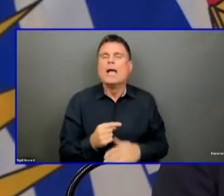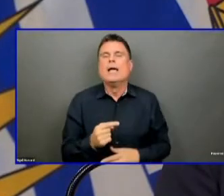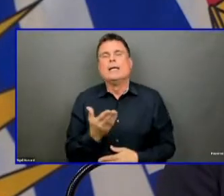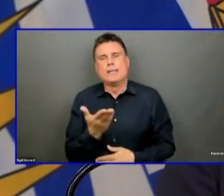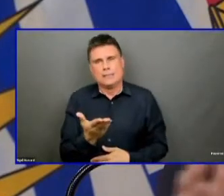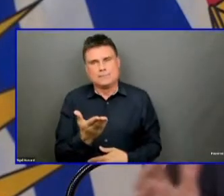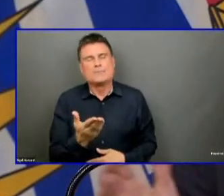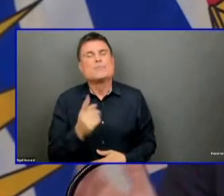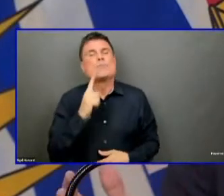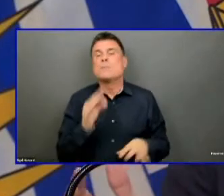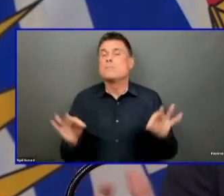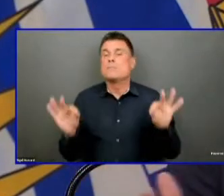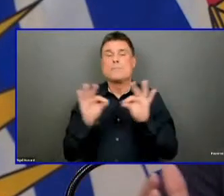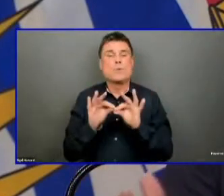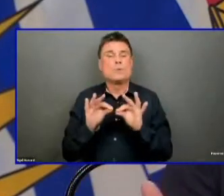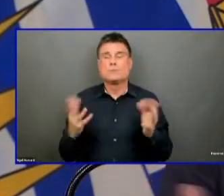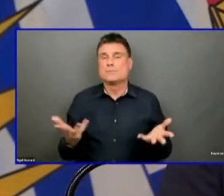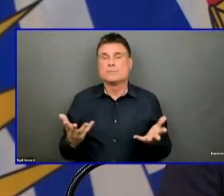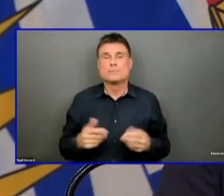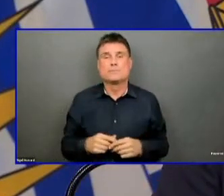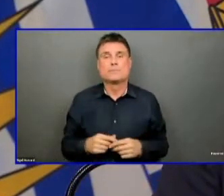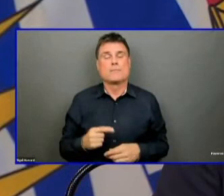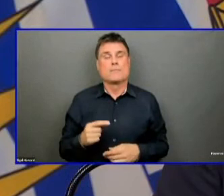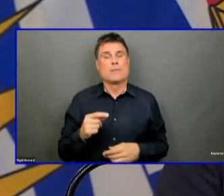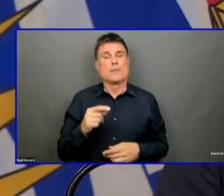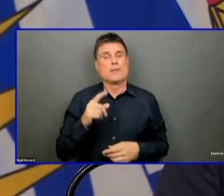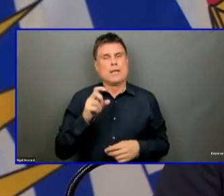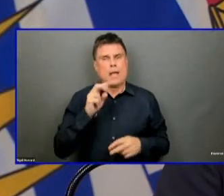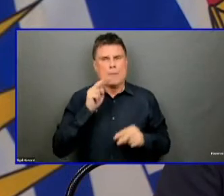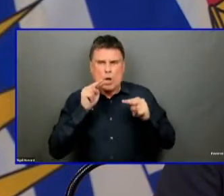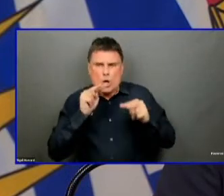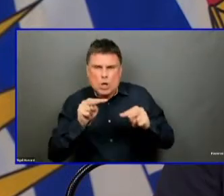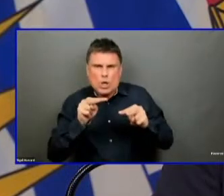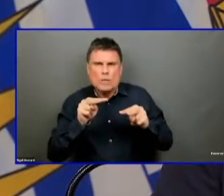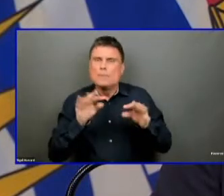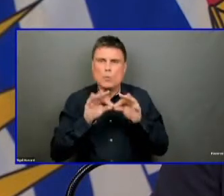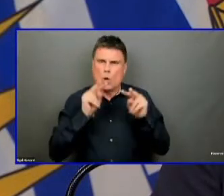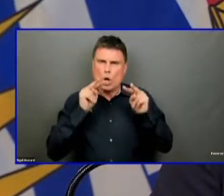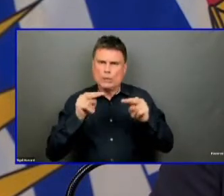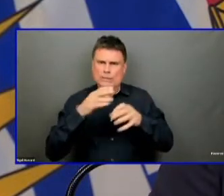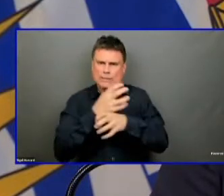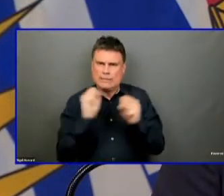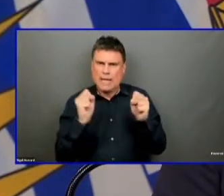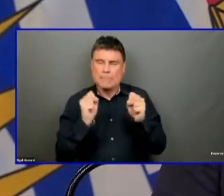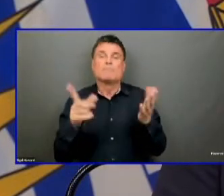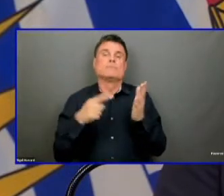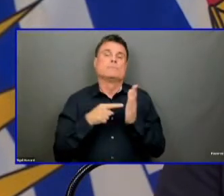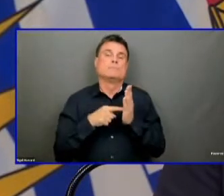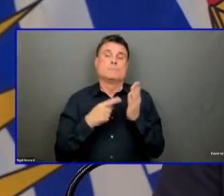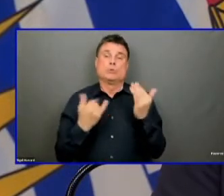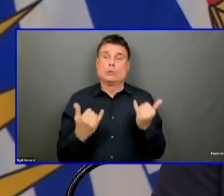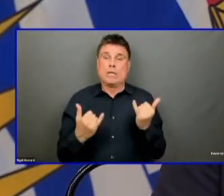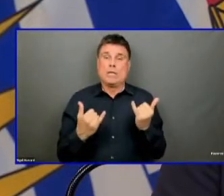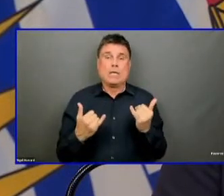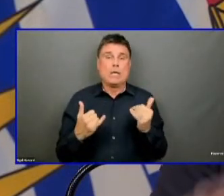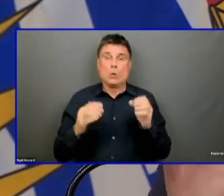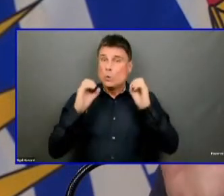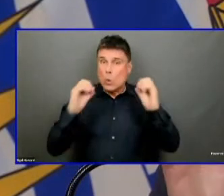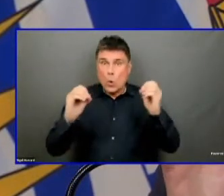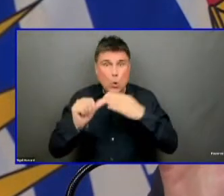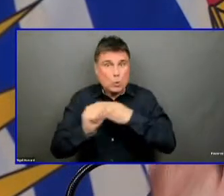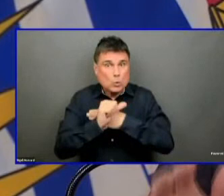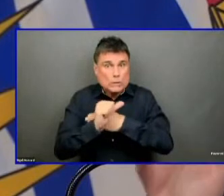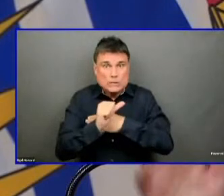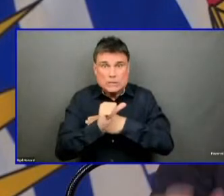now. We're seeing this virus being transmitted in lots of places, but we know